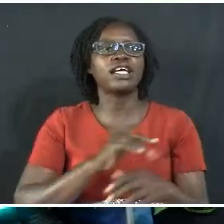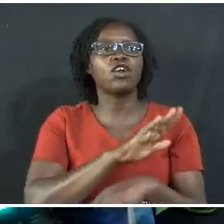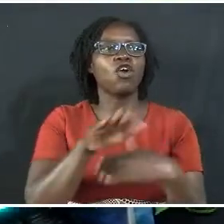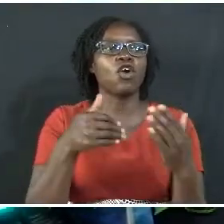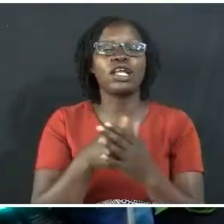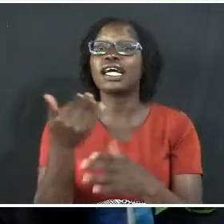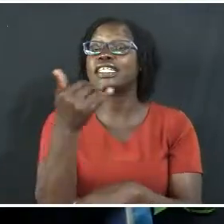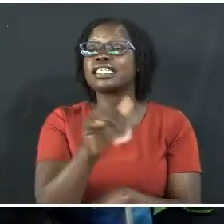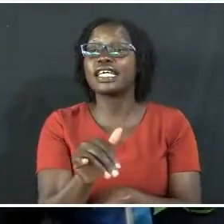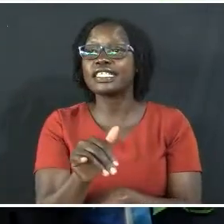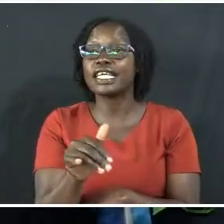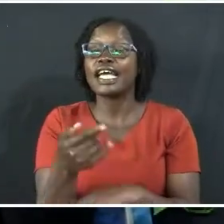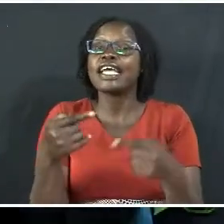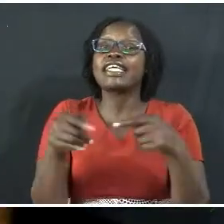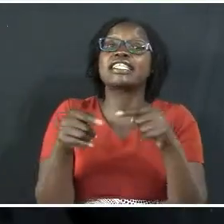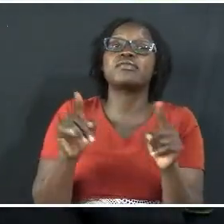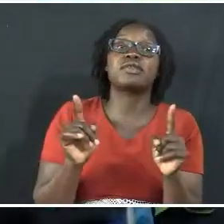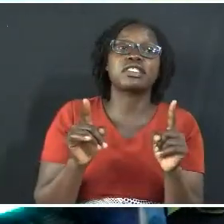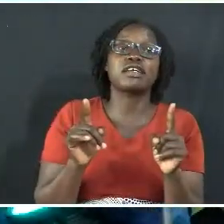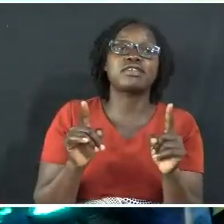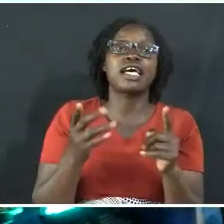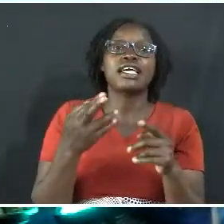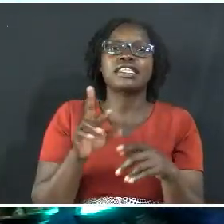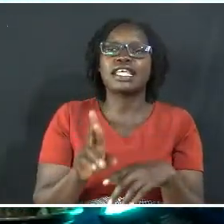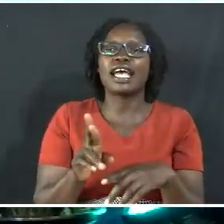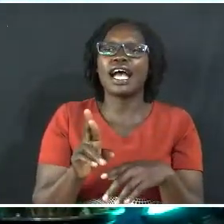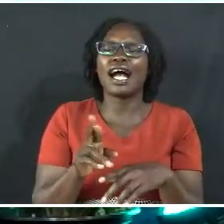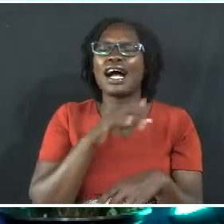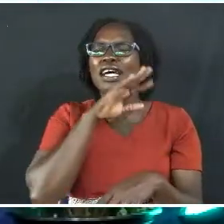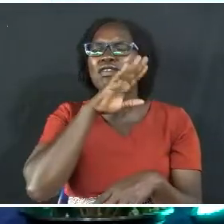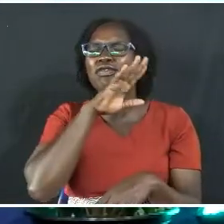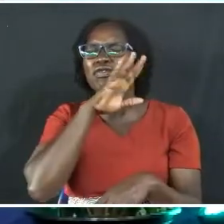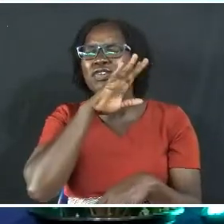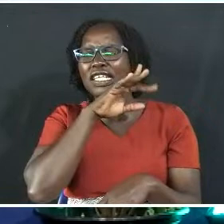And yet, in themselves, they are